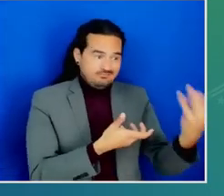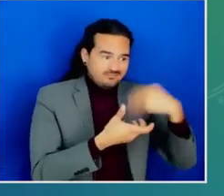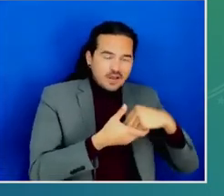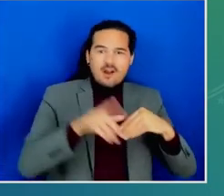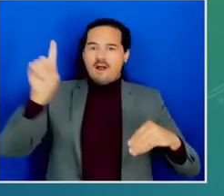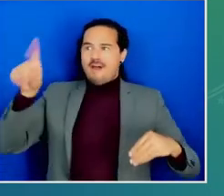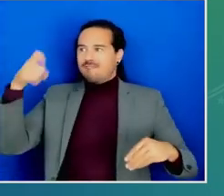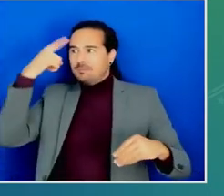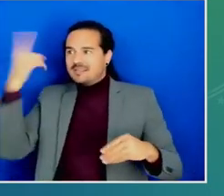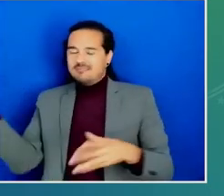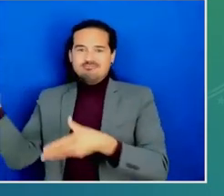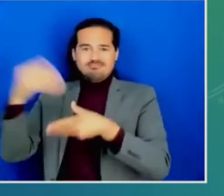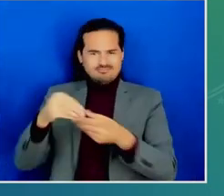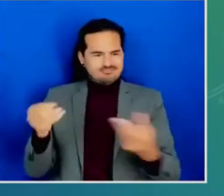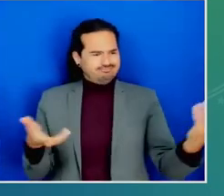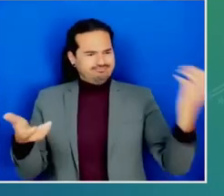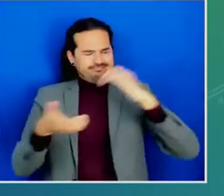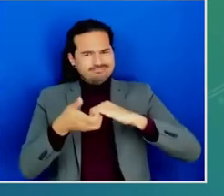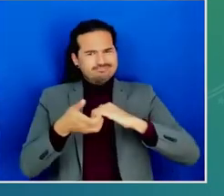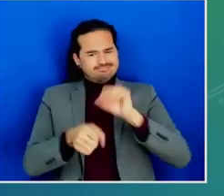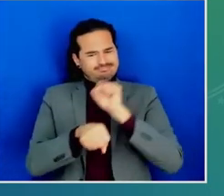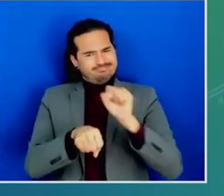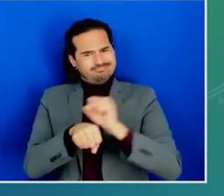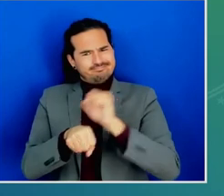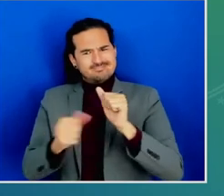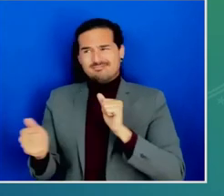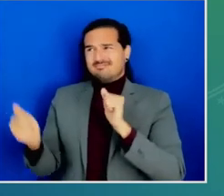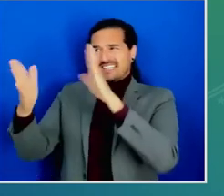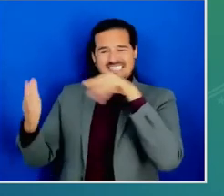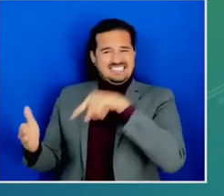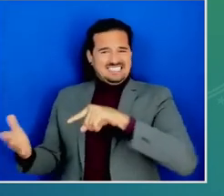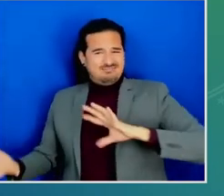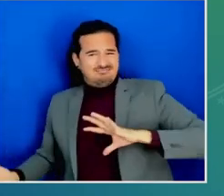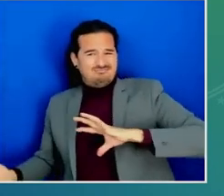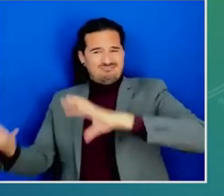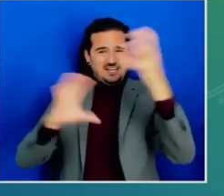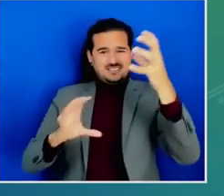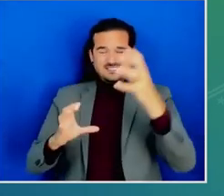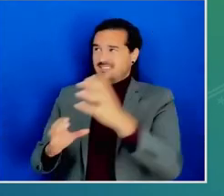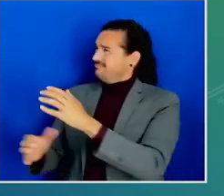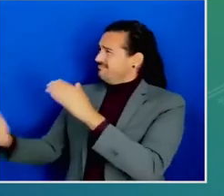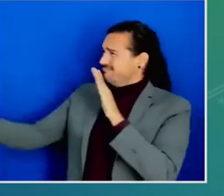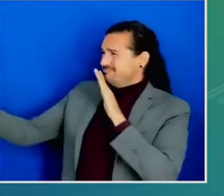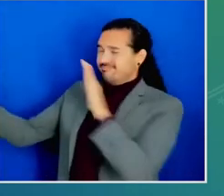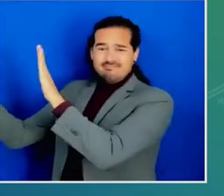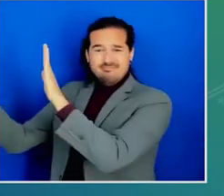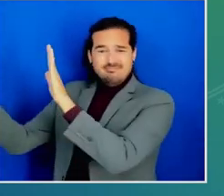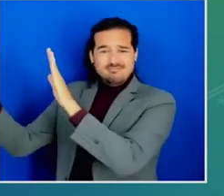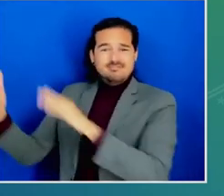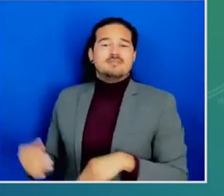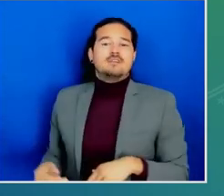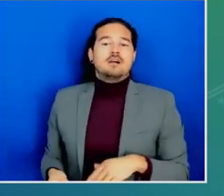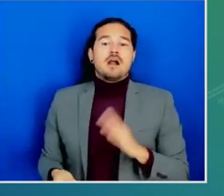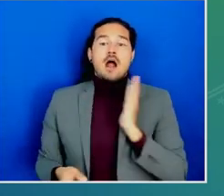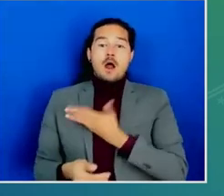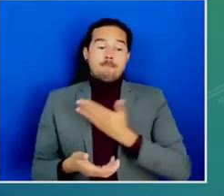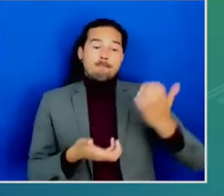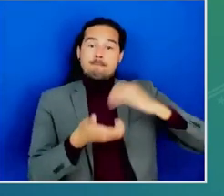to meet these challenges and to confront this crisis head on with our allies and partners around the